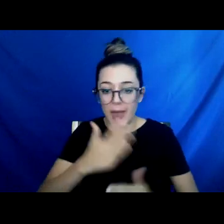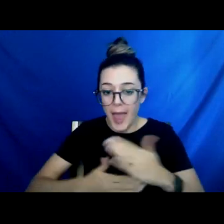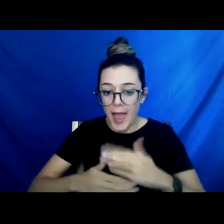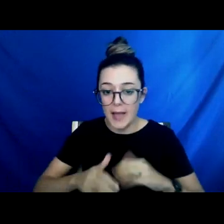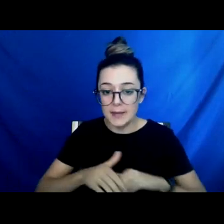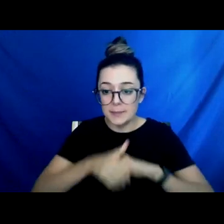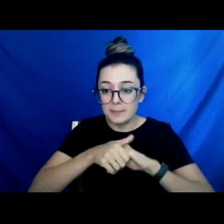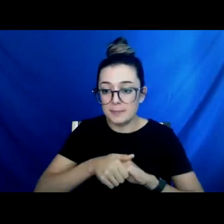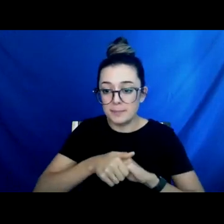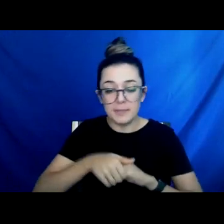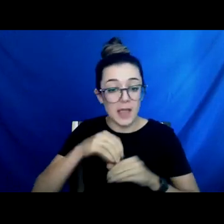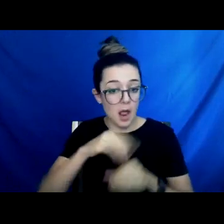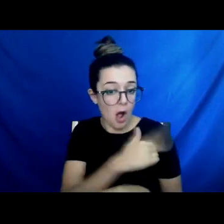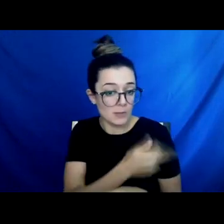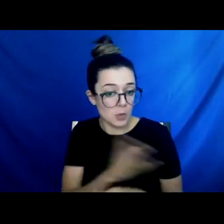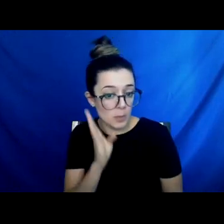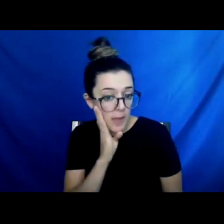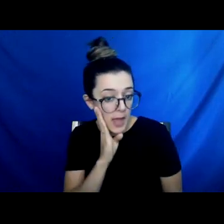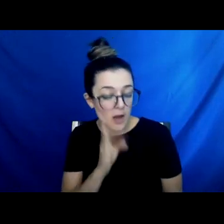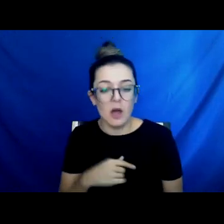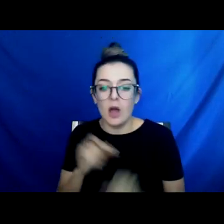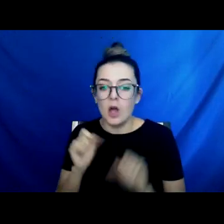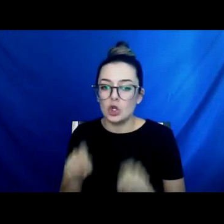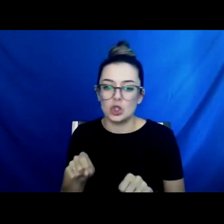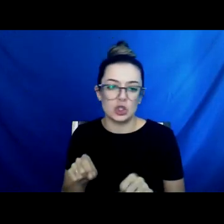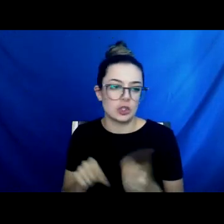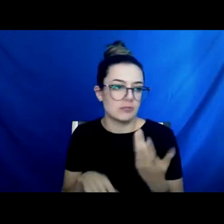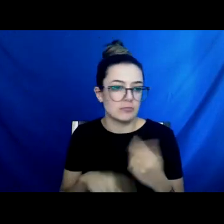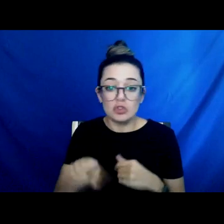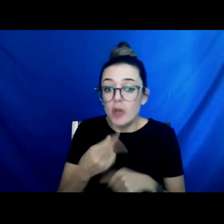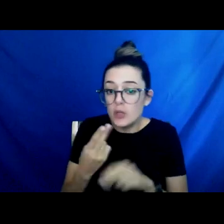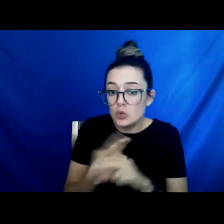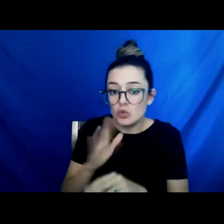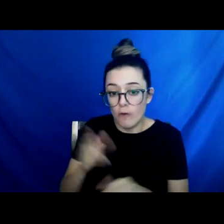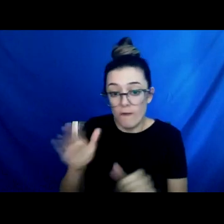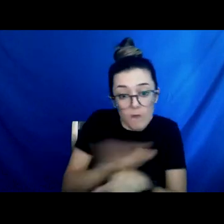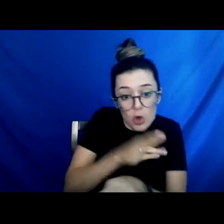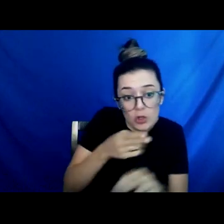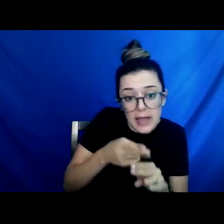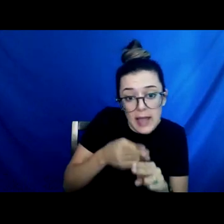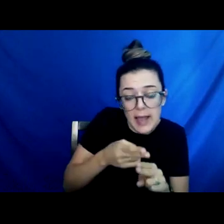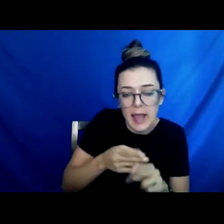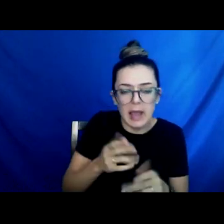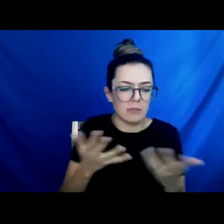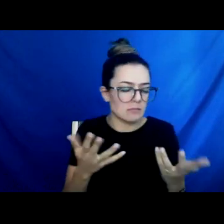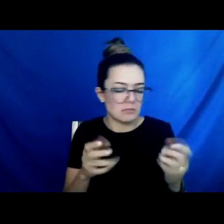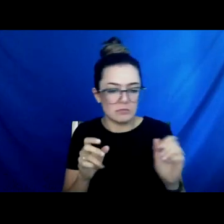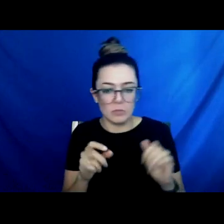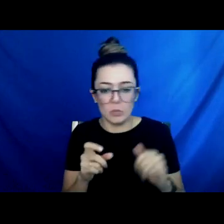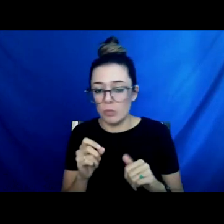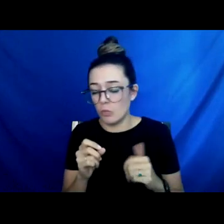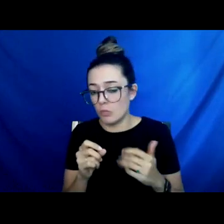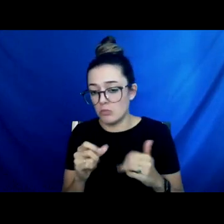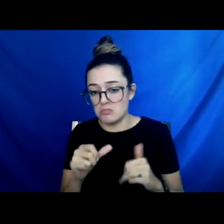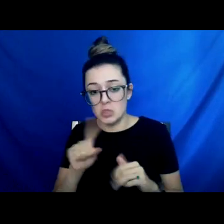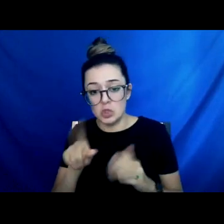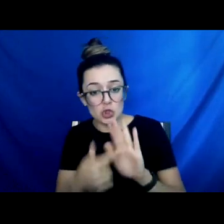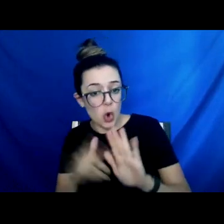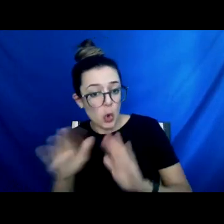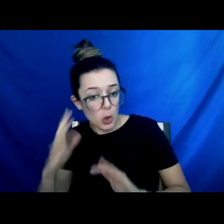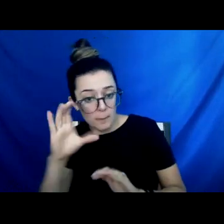her full name and not show her face. I could, any combination, or just use her first name and nothing else, right? Do